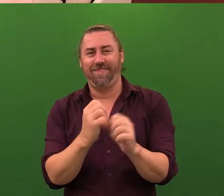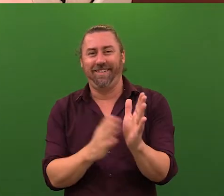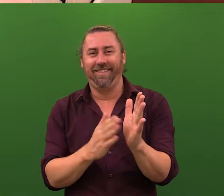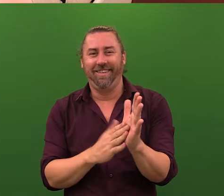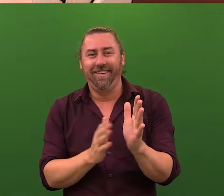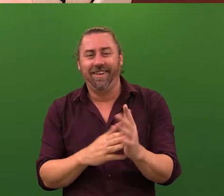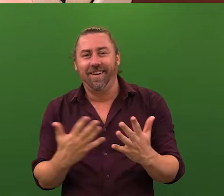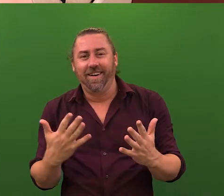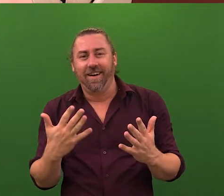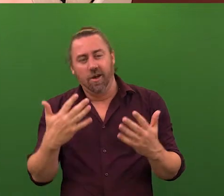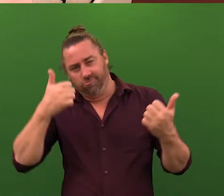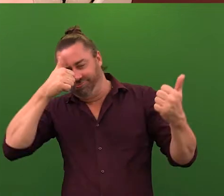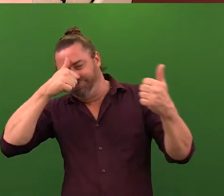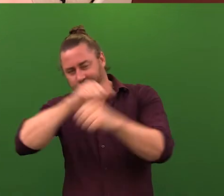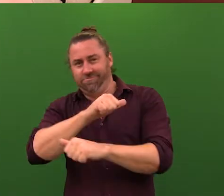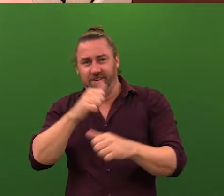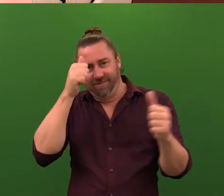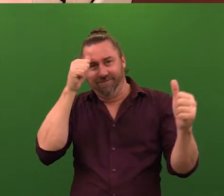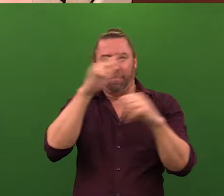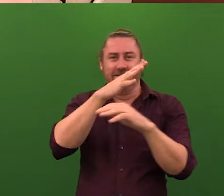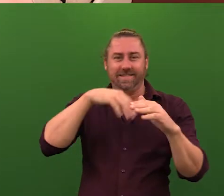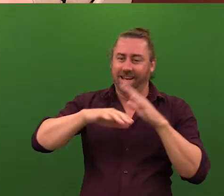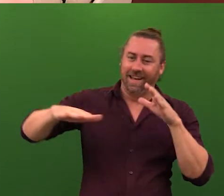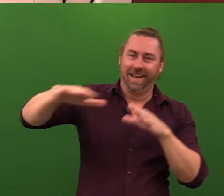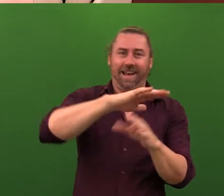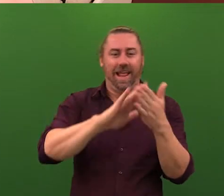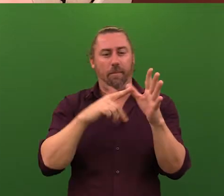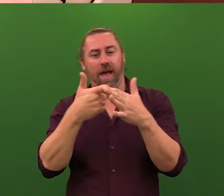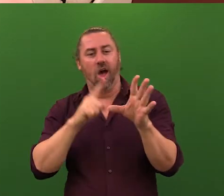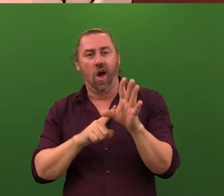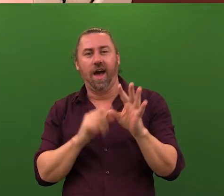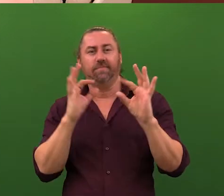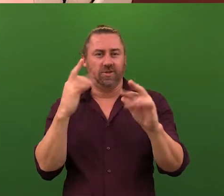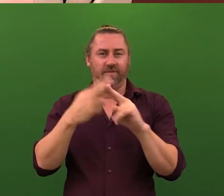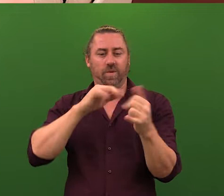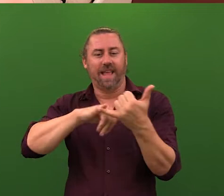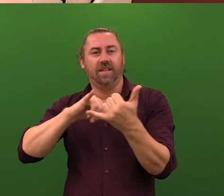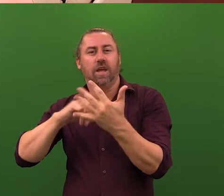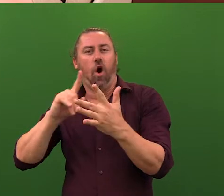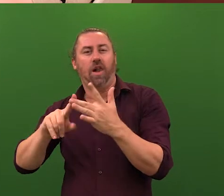She was a very well-known South Sea Islander person within the Mackay community.